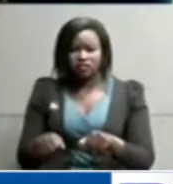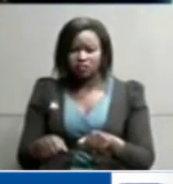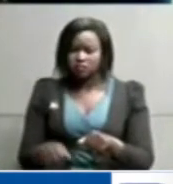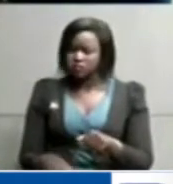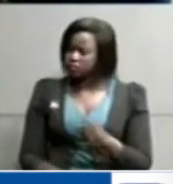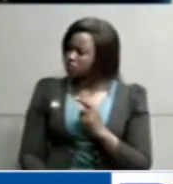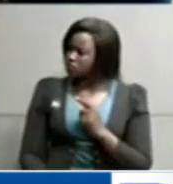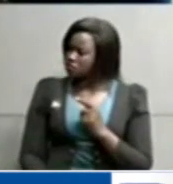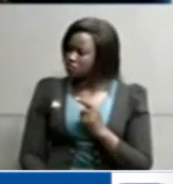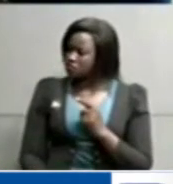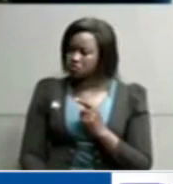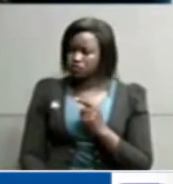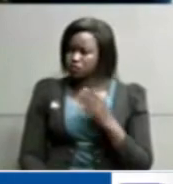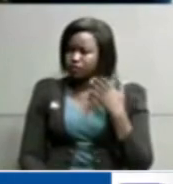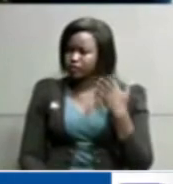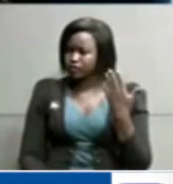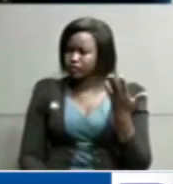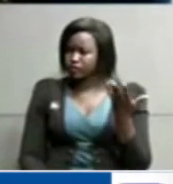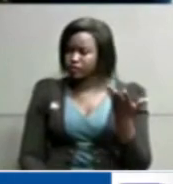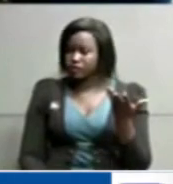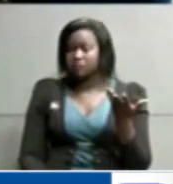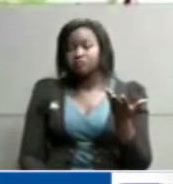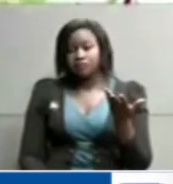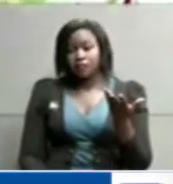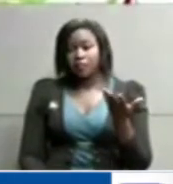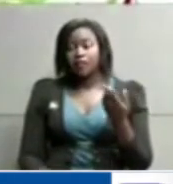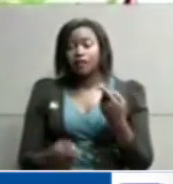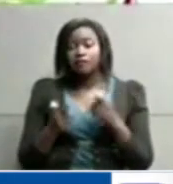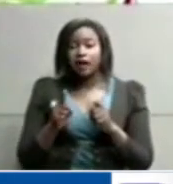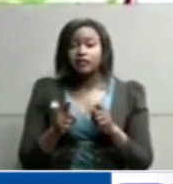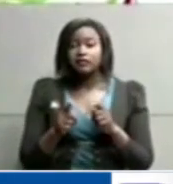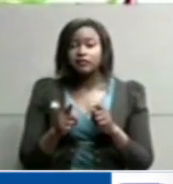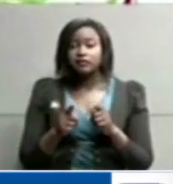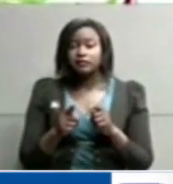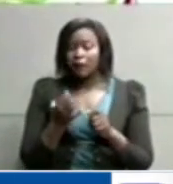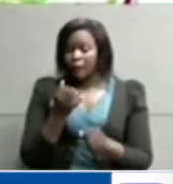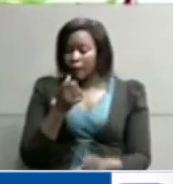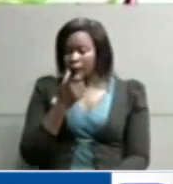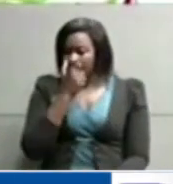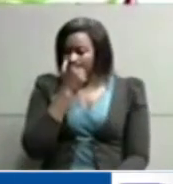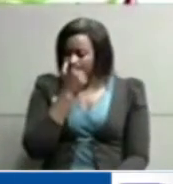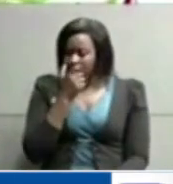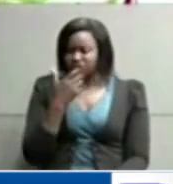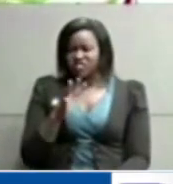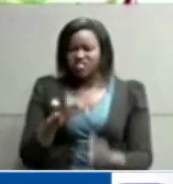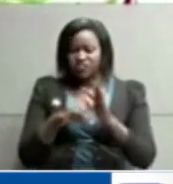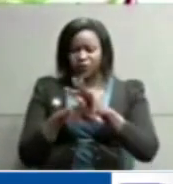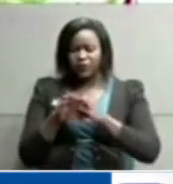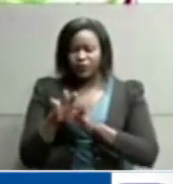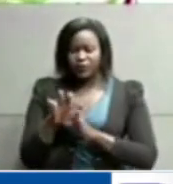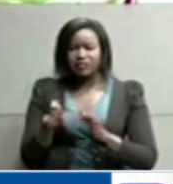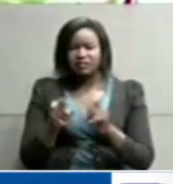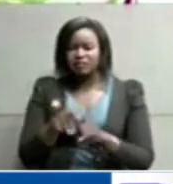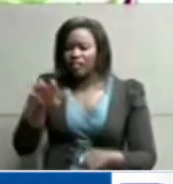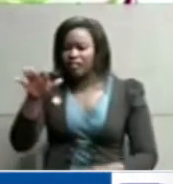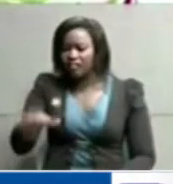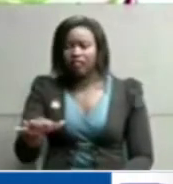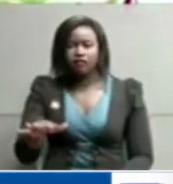It's not known, but touching. So periodically, like after every 6 hours or something,